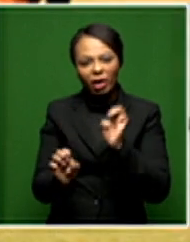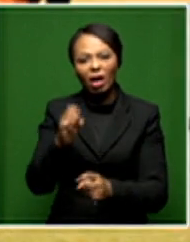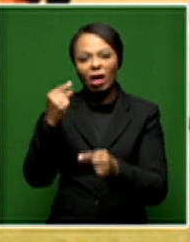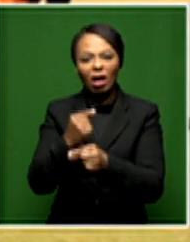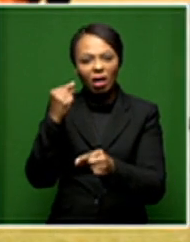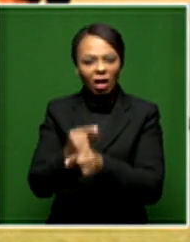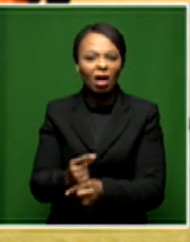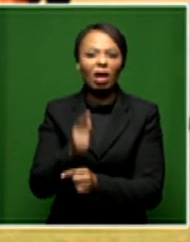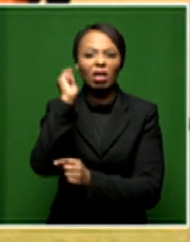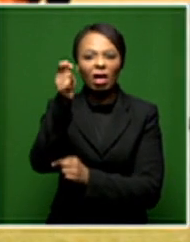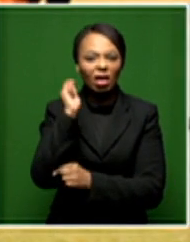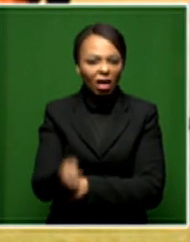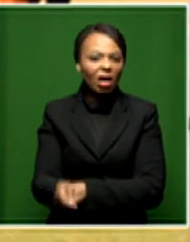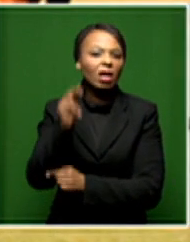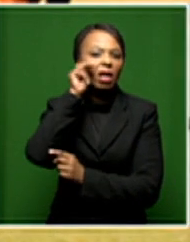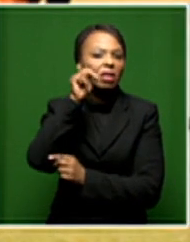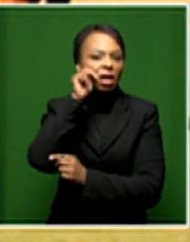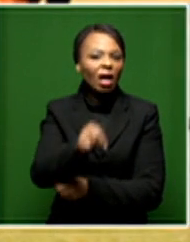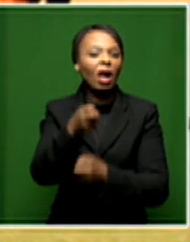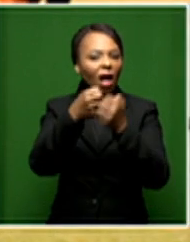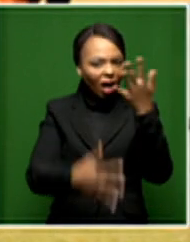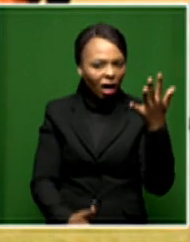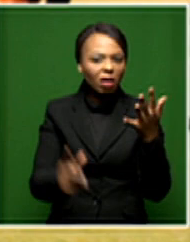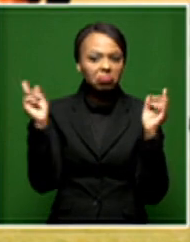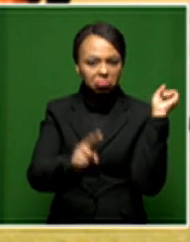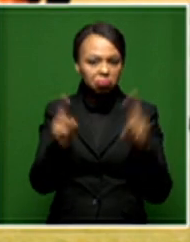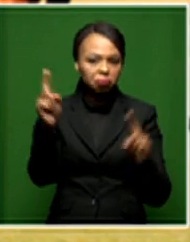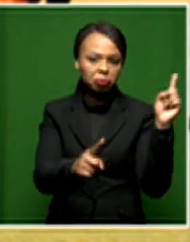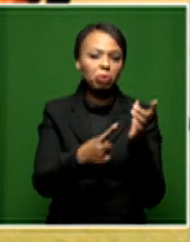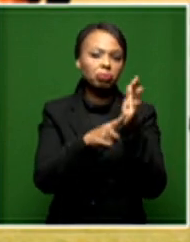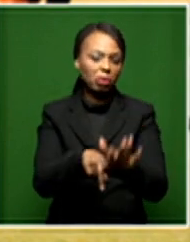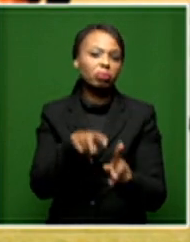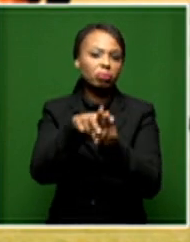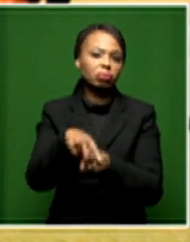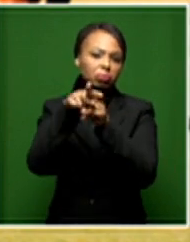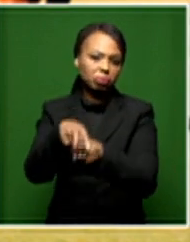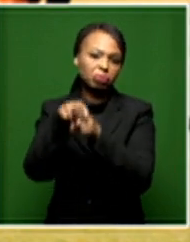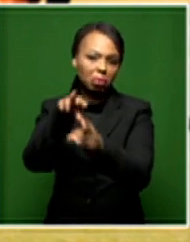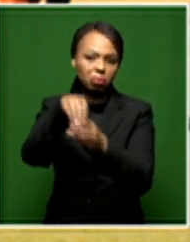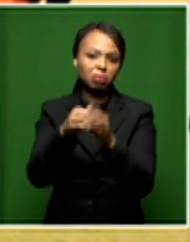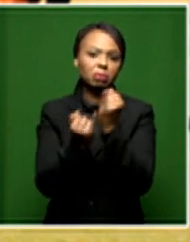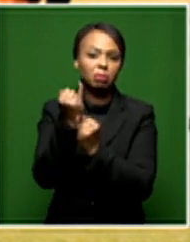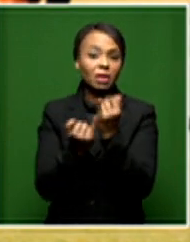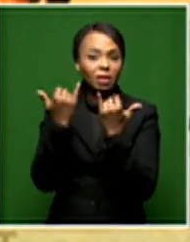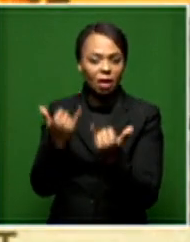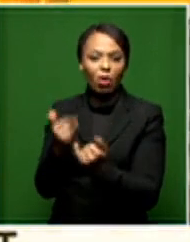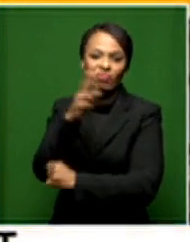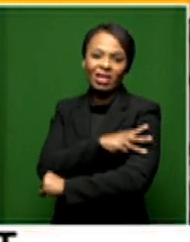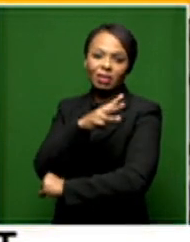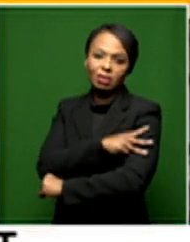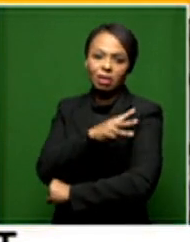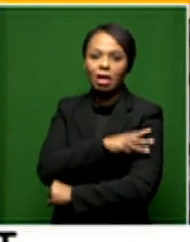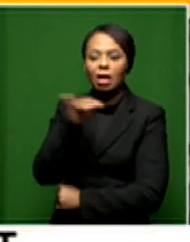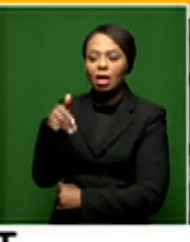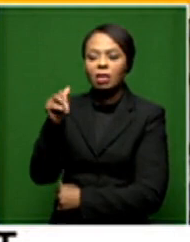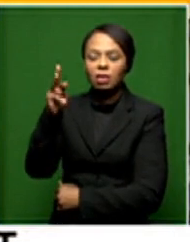to mention a few. To share more on what can be expected this afternoon, we're joined by polo manager Craig James. Craig, a very good morning to you. Thanks for joining